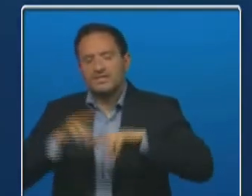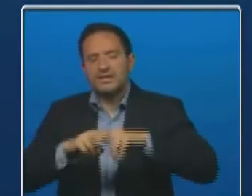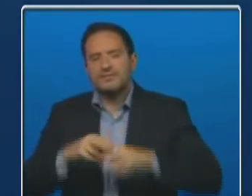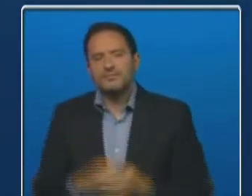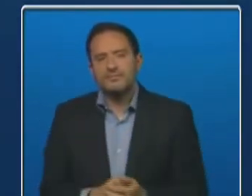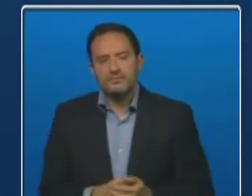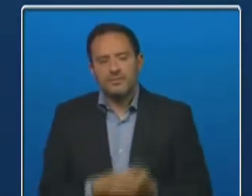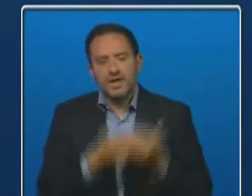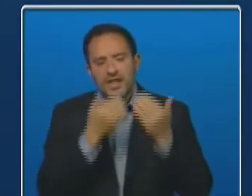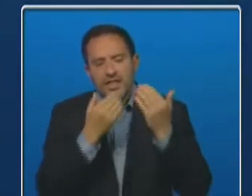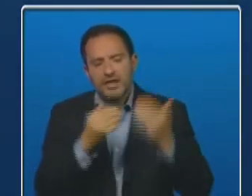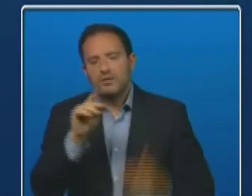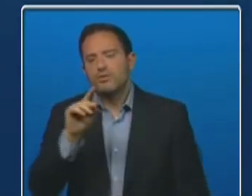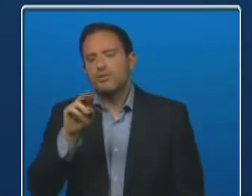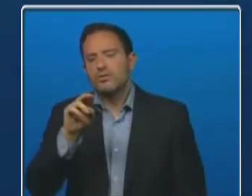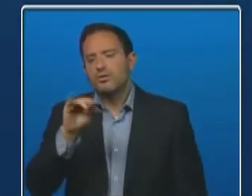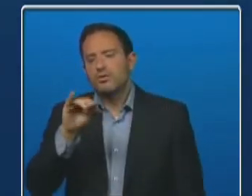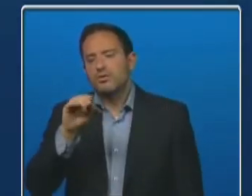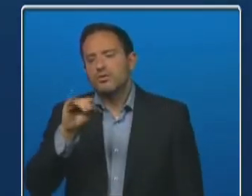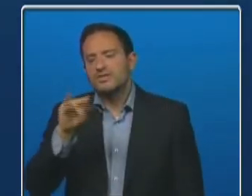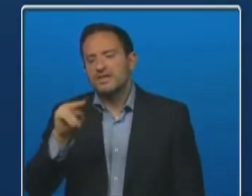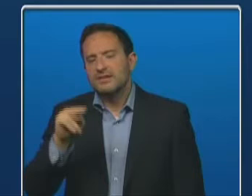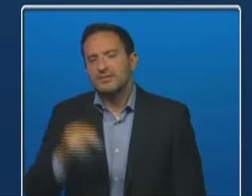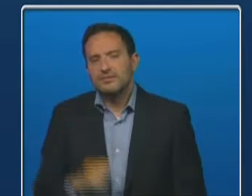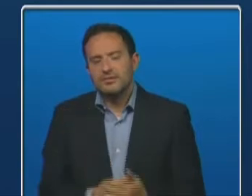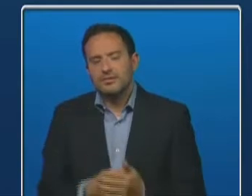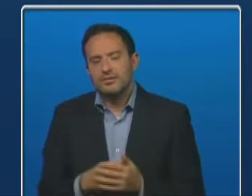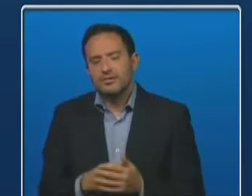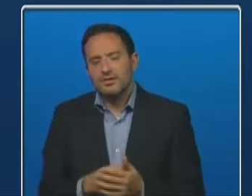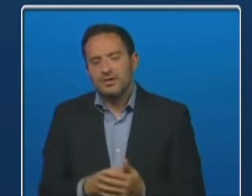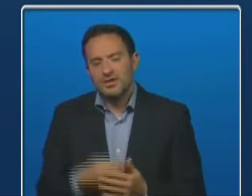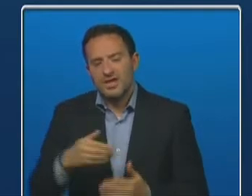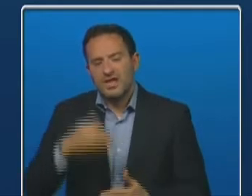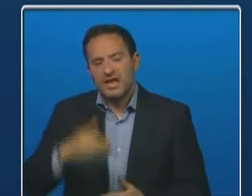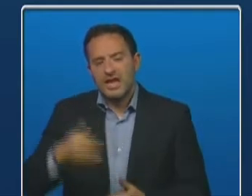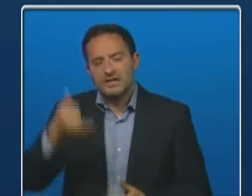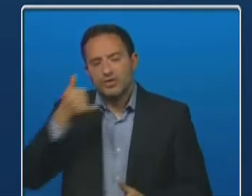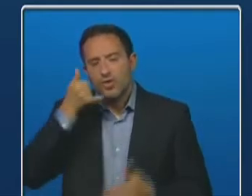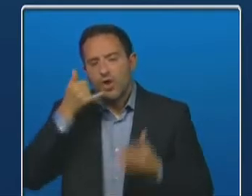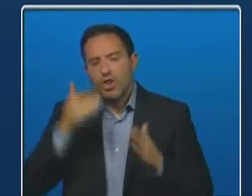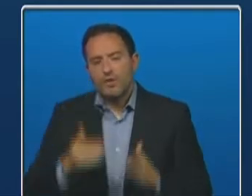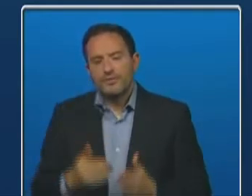Thanks for that, Kristen. Operator, do we have our next caller?